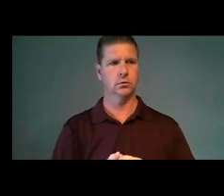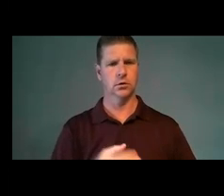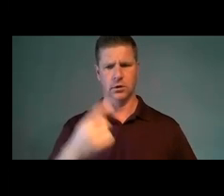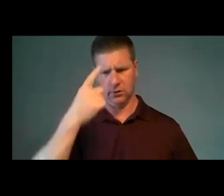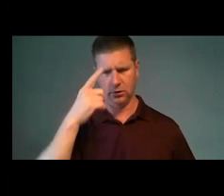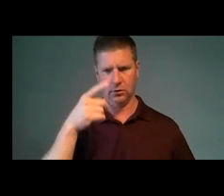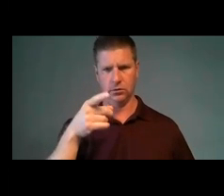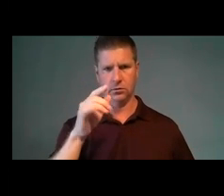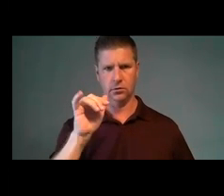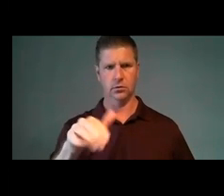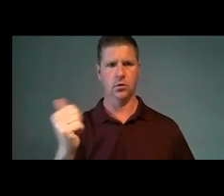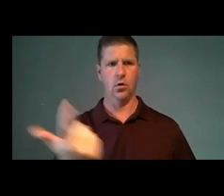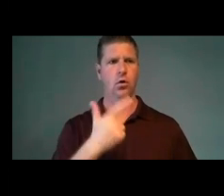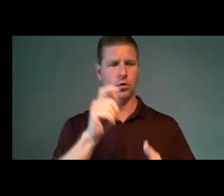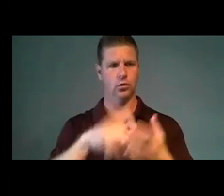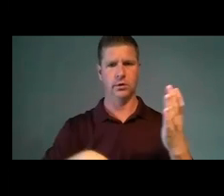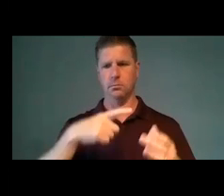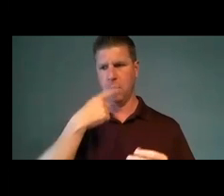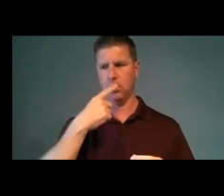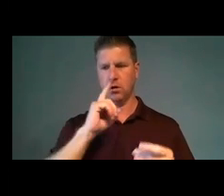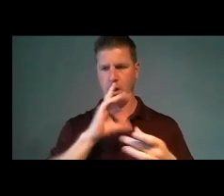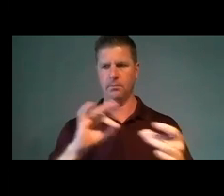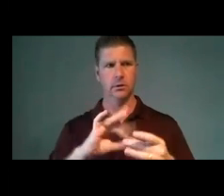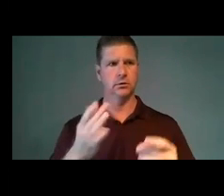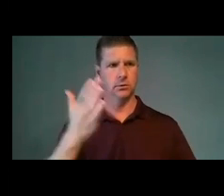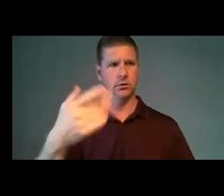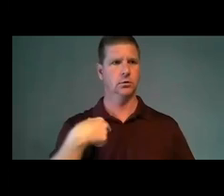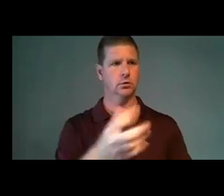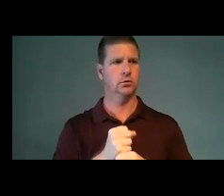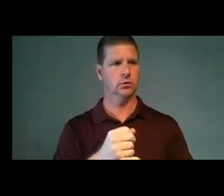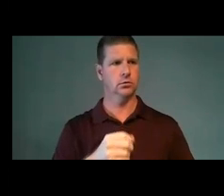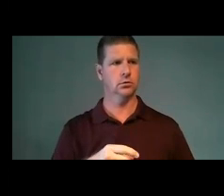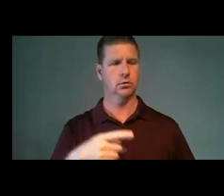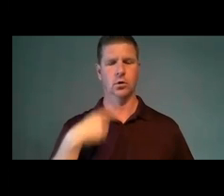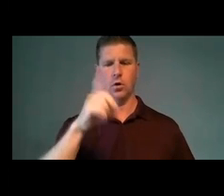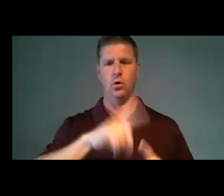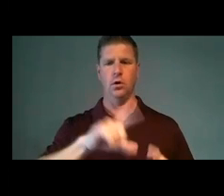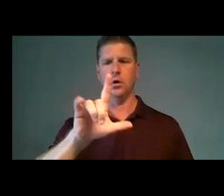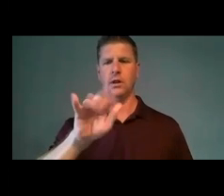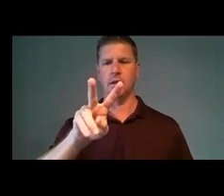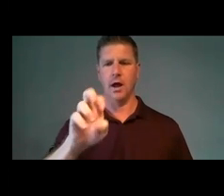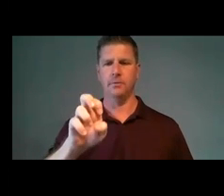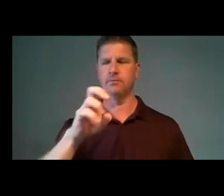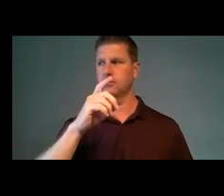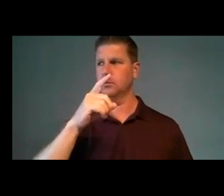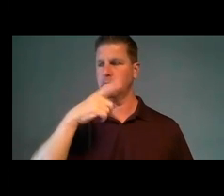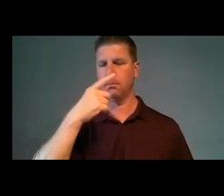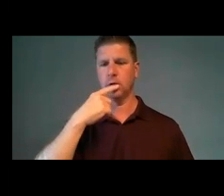are all the written public comment submissions that we received. But why don't we go to live public comment?